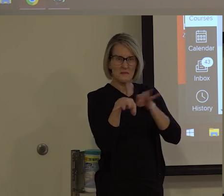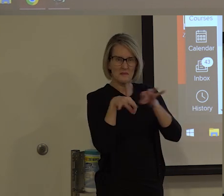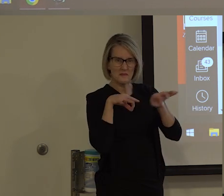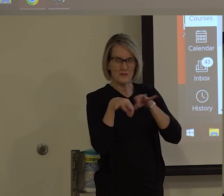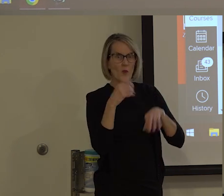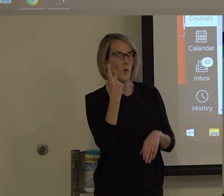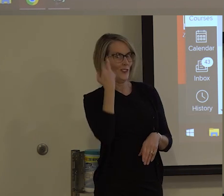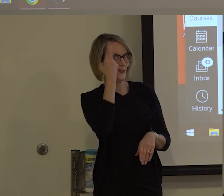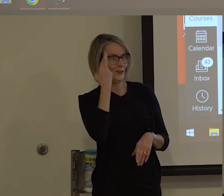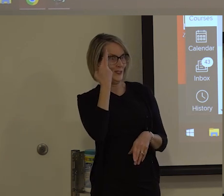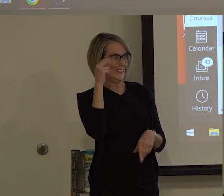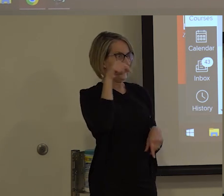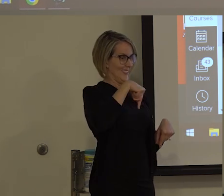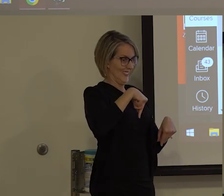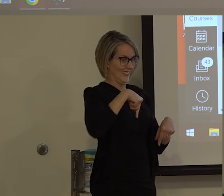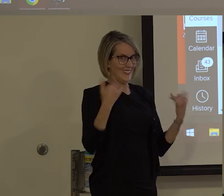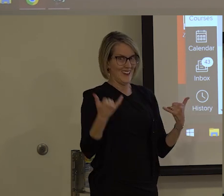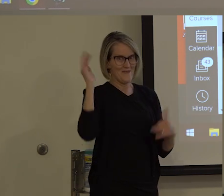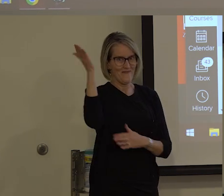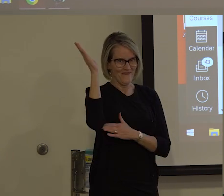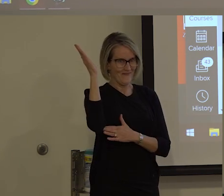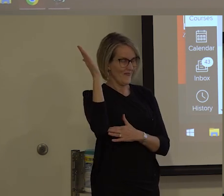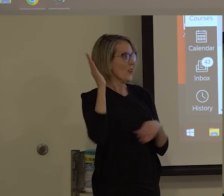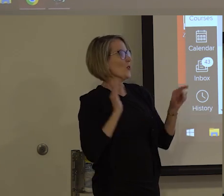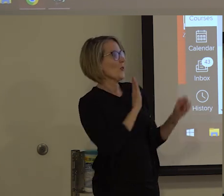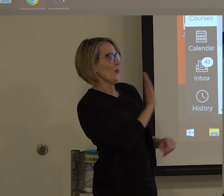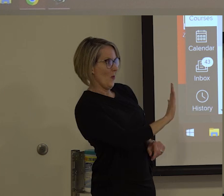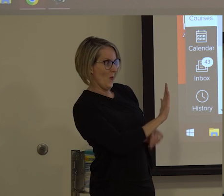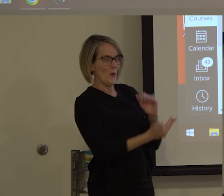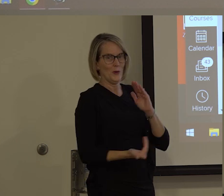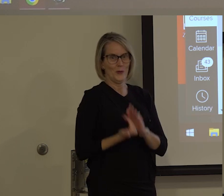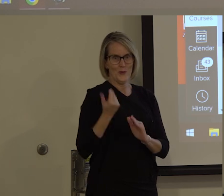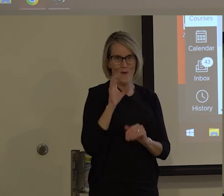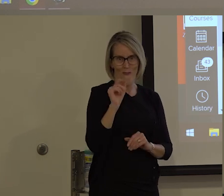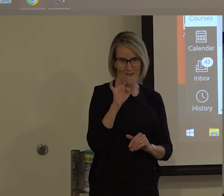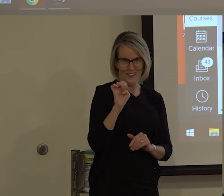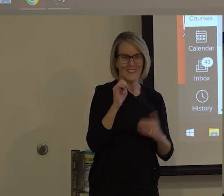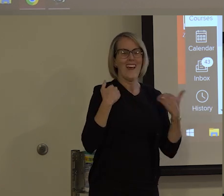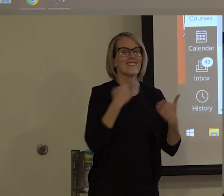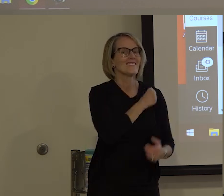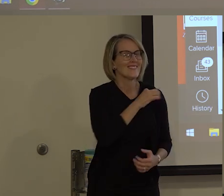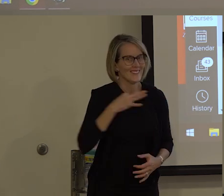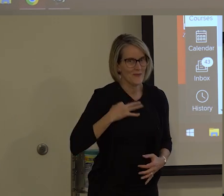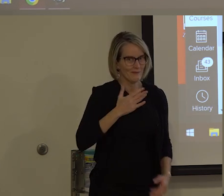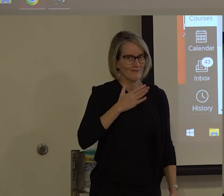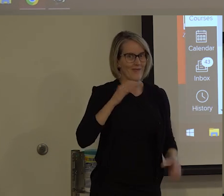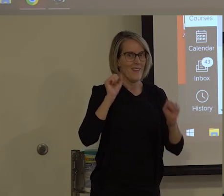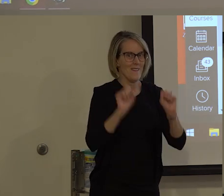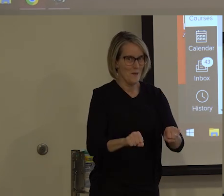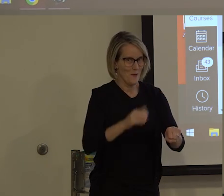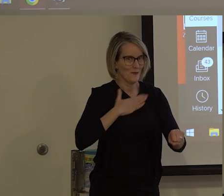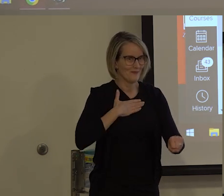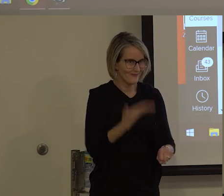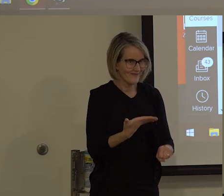one of the reasons we're doing this presentation is because your office, your new office, is staffed to help Yes. anyone who wants to